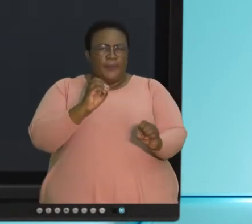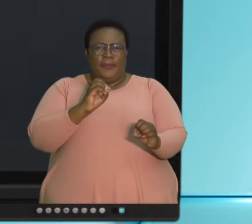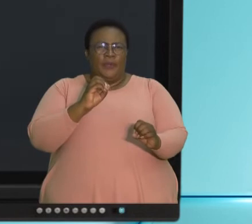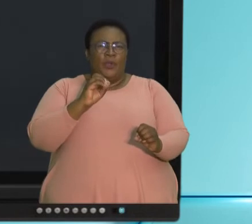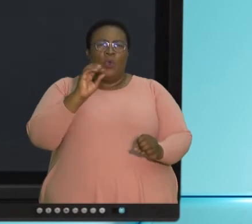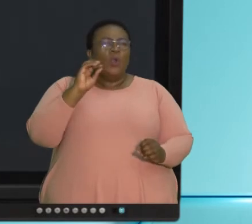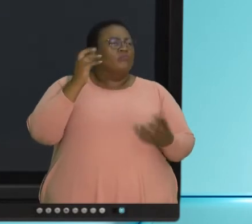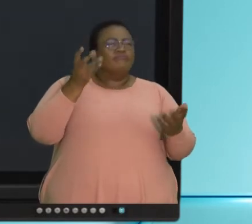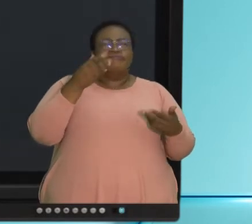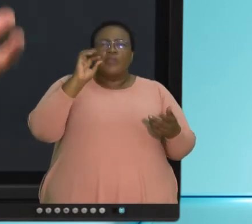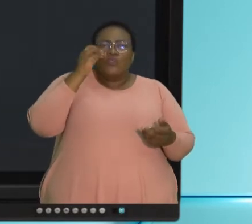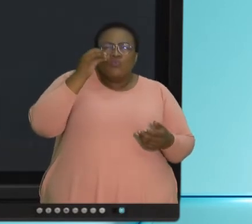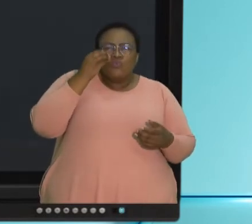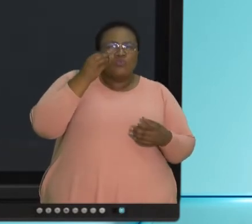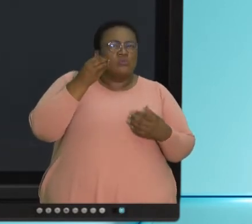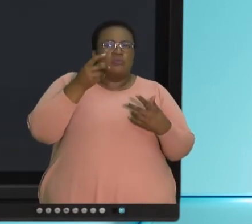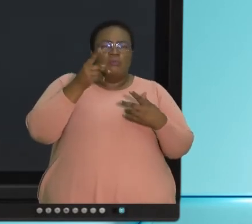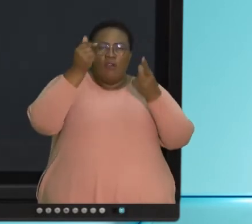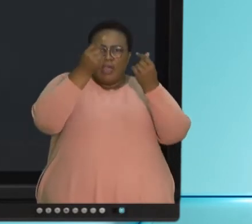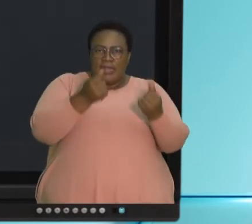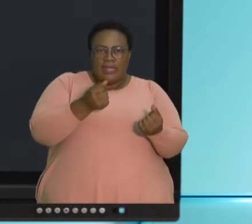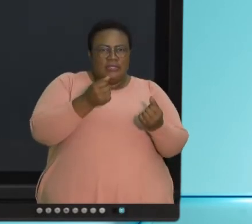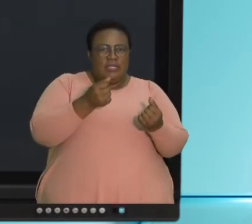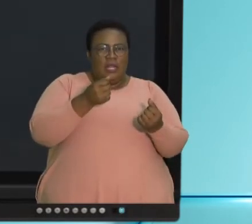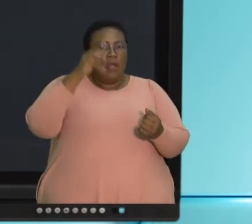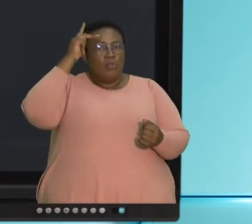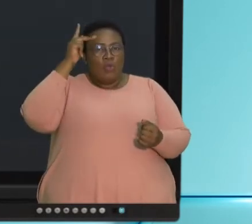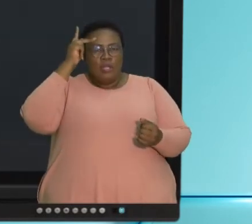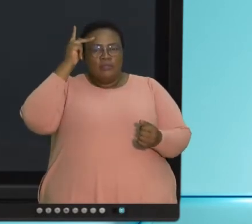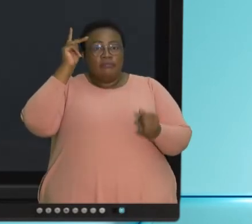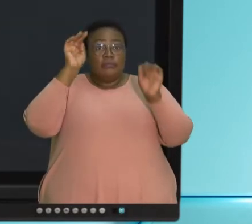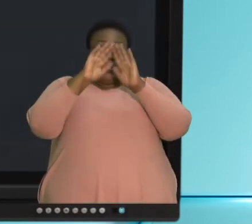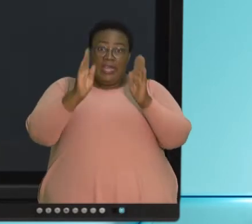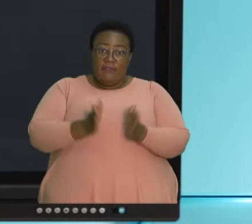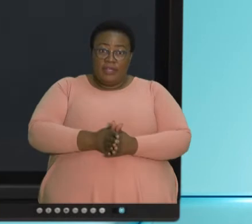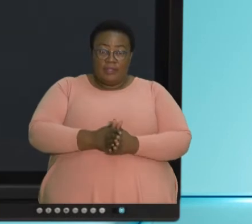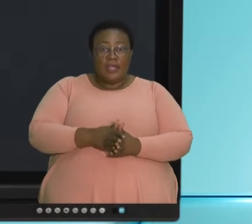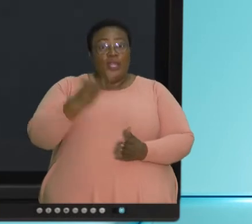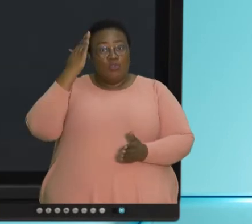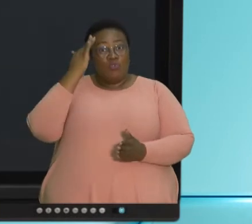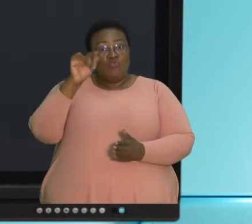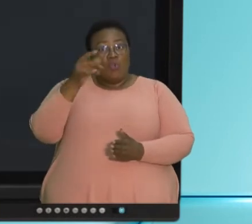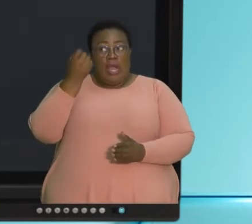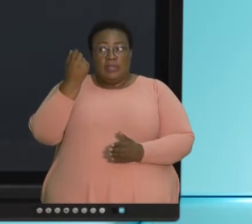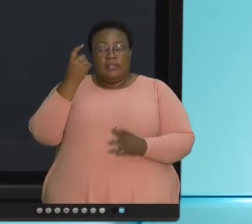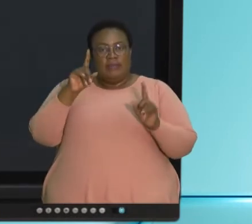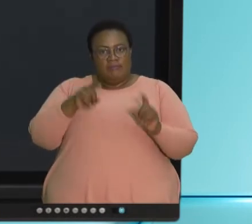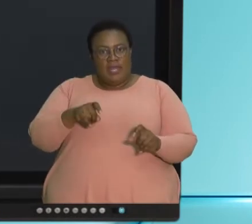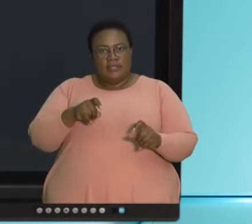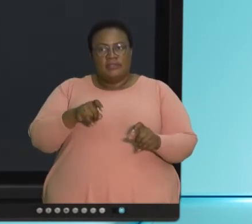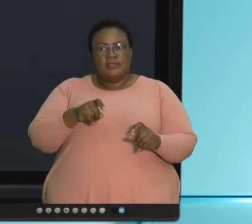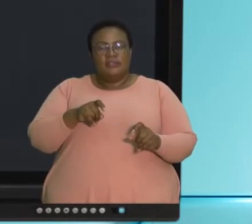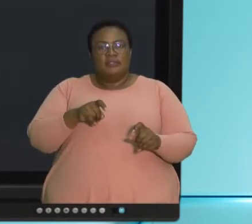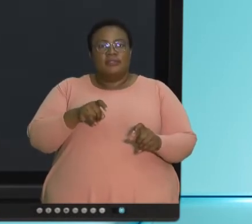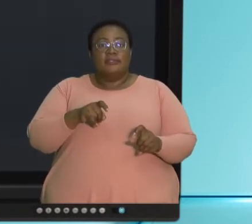news about financial literacy and all of that. So all of this, though, you must understand, and I will keep on saying,